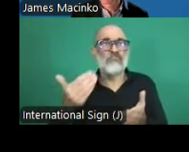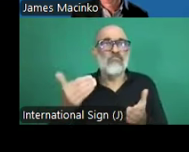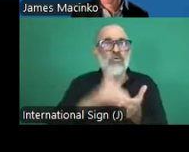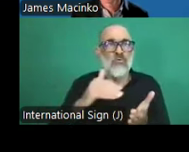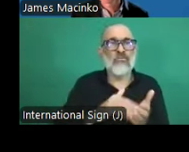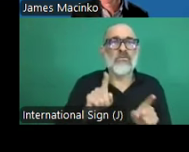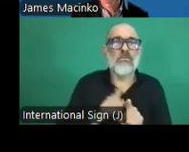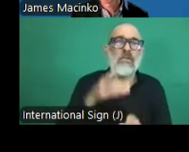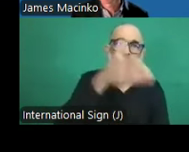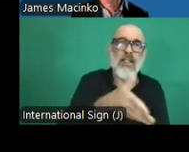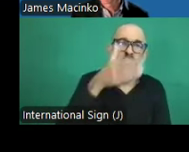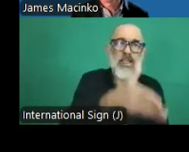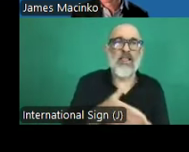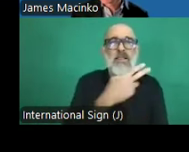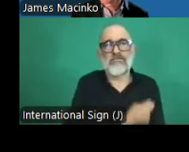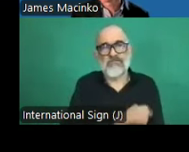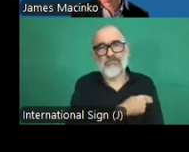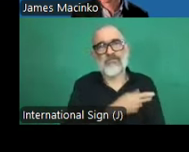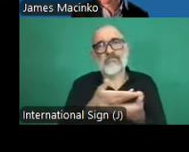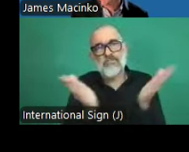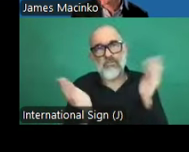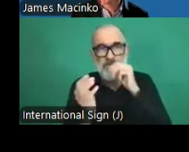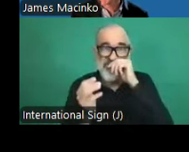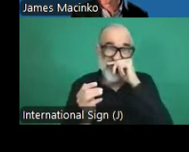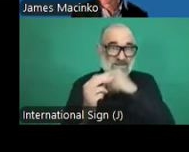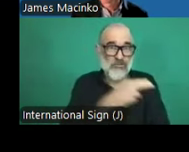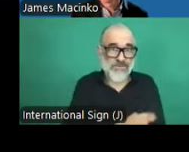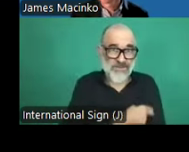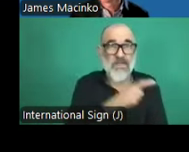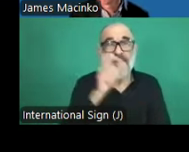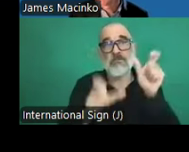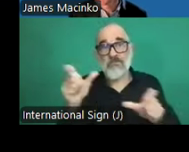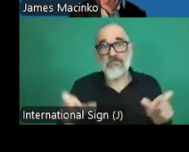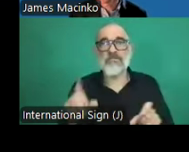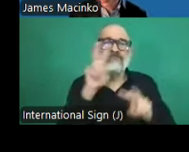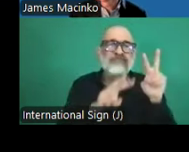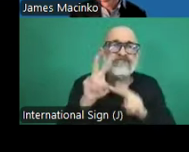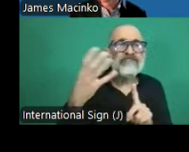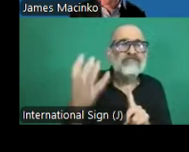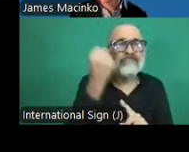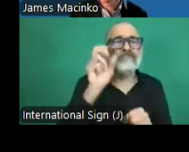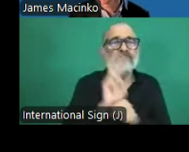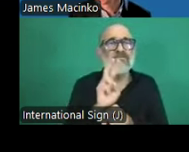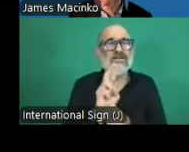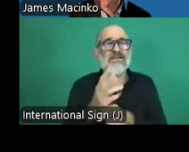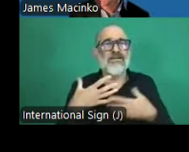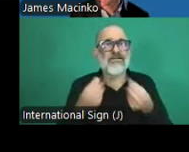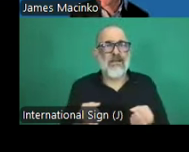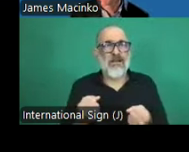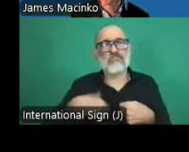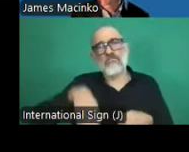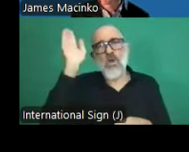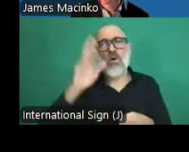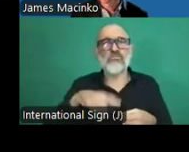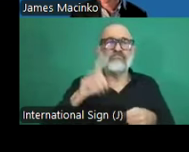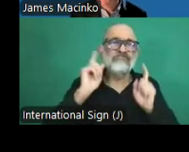clinic. Very few of them would look to an urgent care or hospital care for preventive care. That's, again, a very good